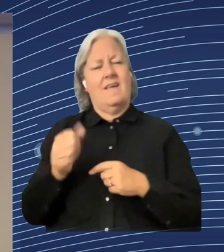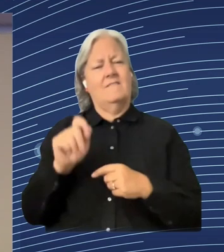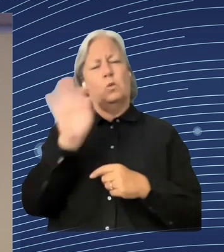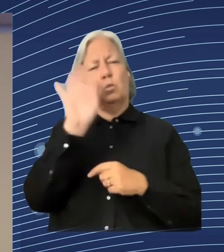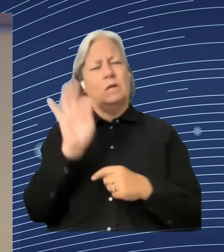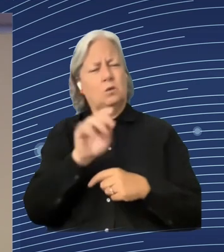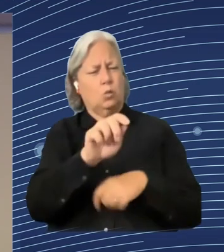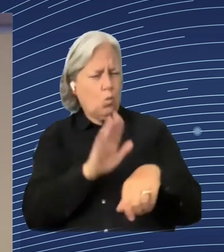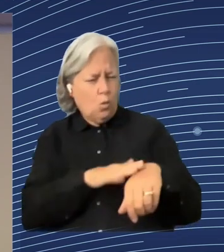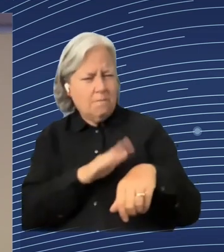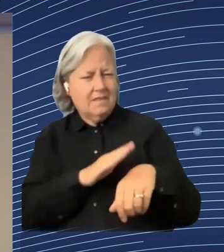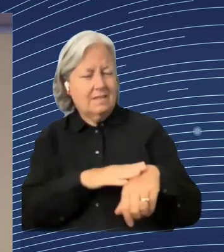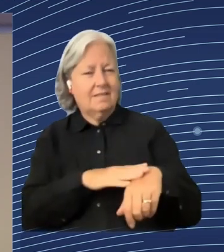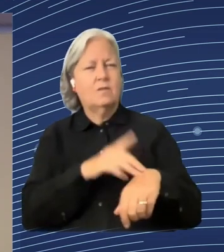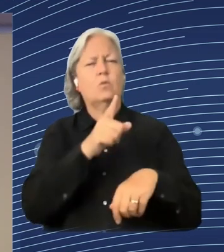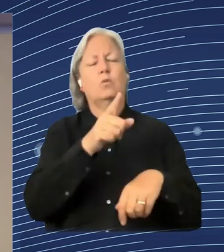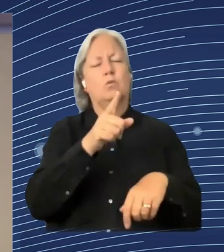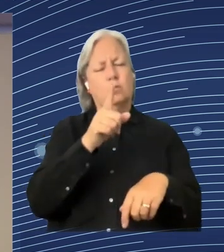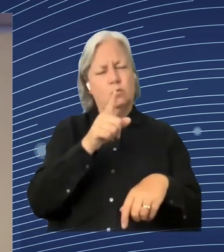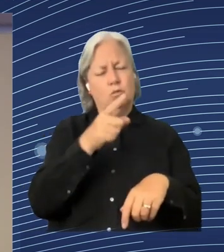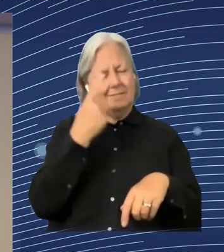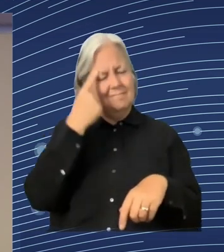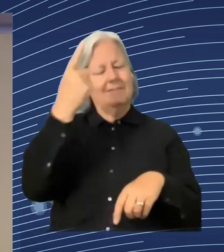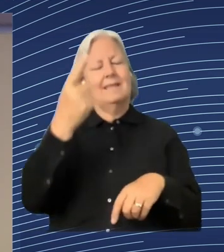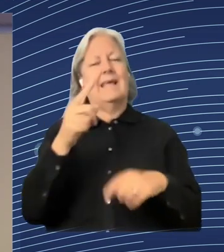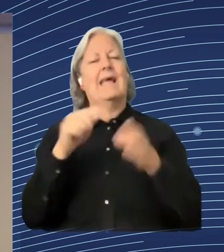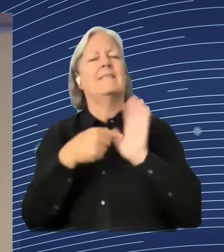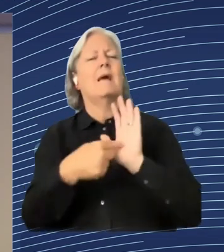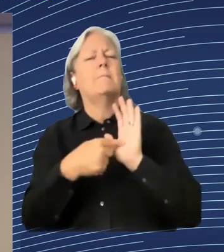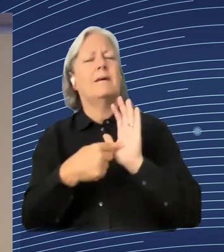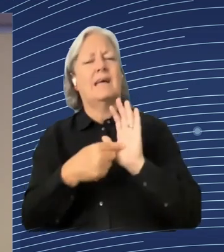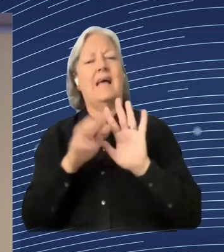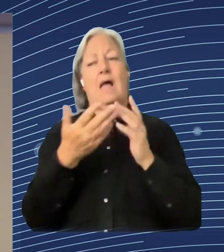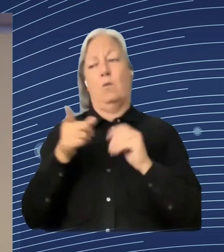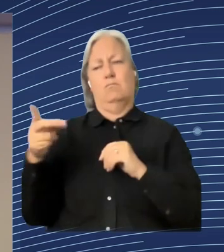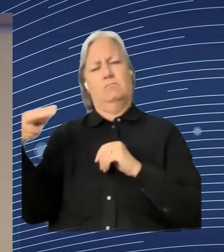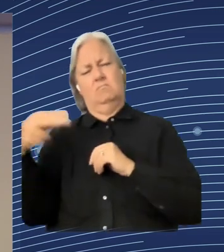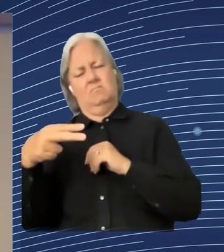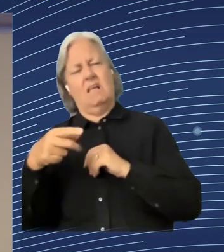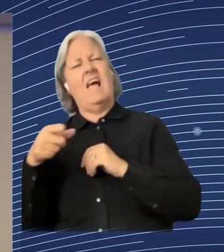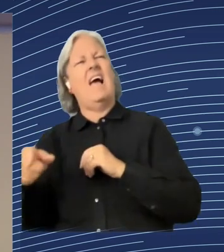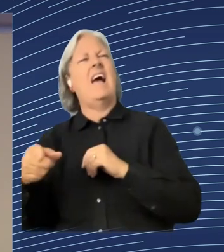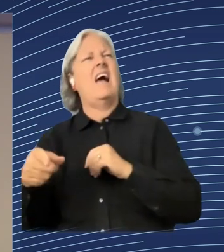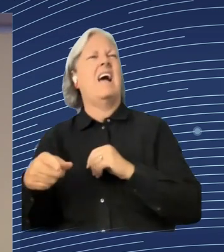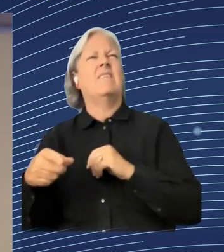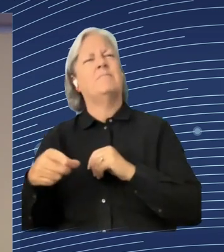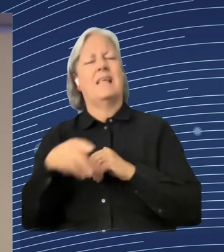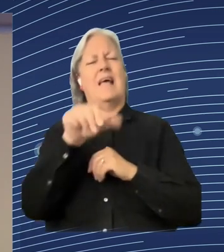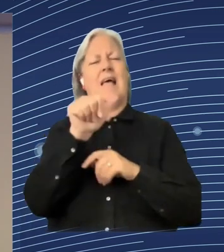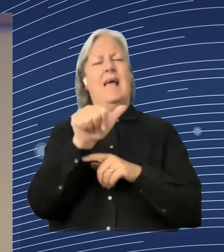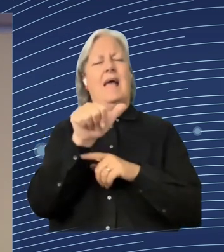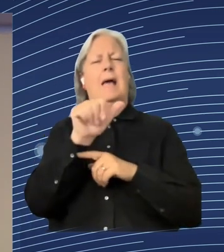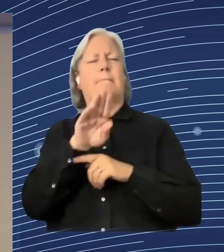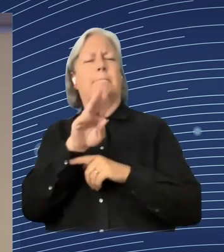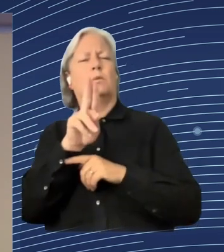a concrete example of how the other side is abusing AI? Just one concrete example. What is something that they could do? Yeah, we